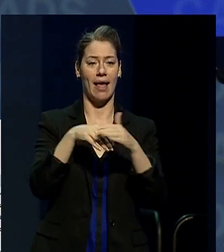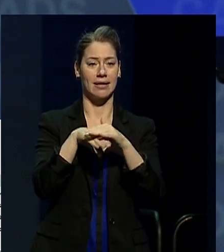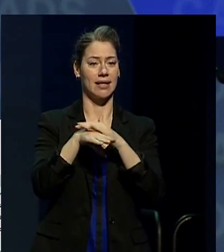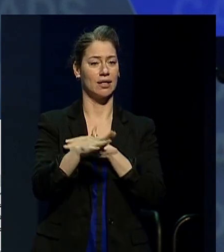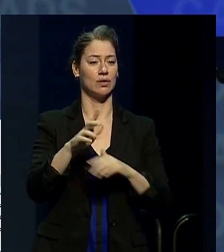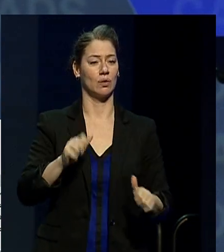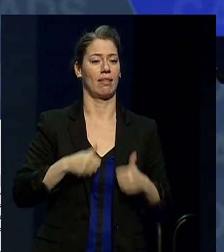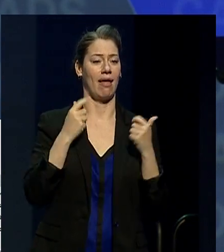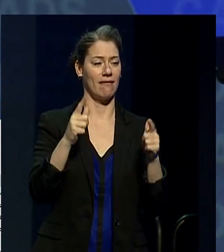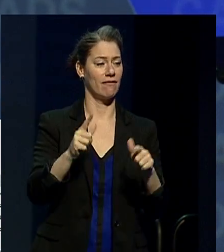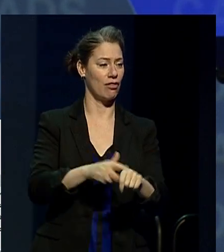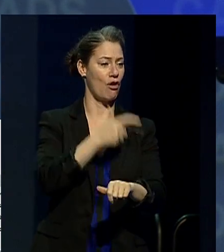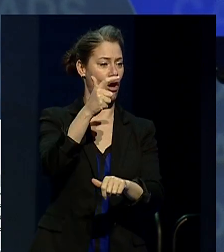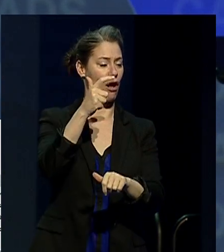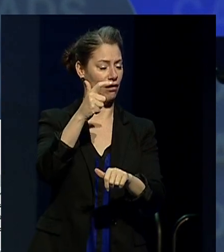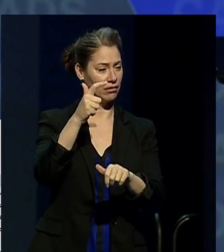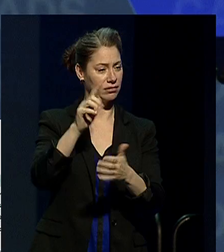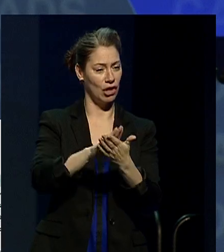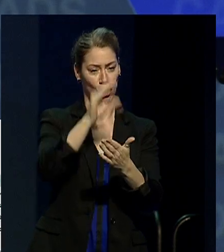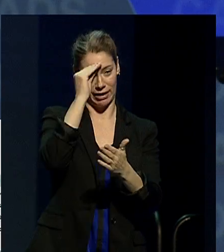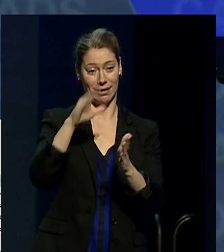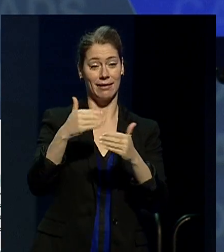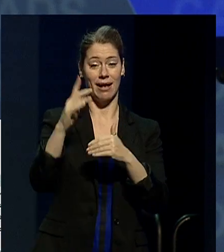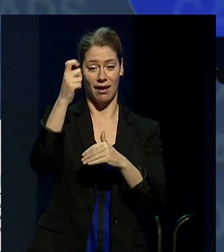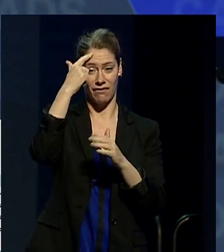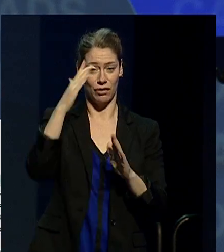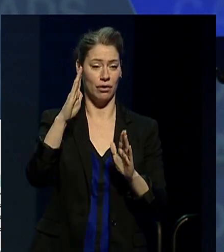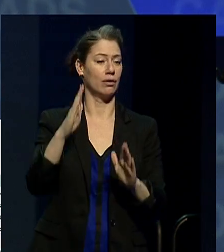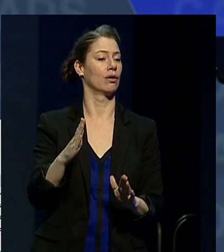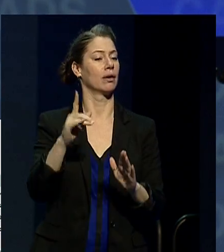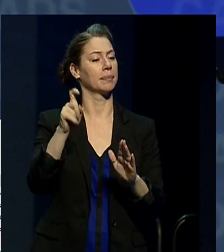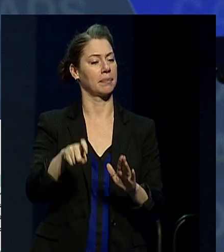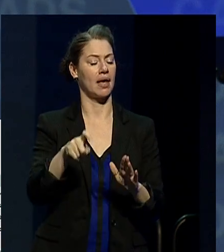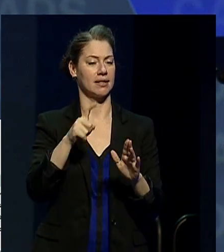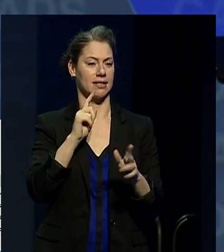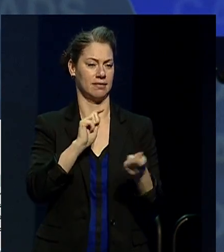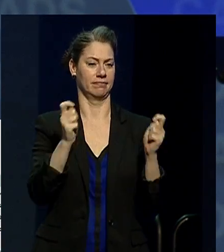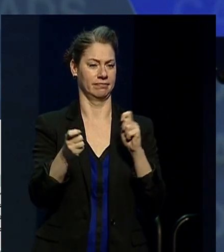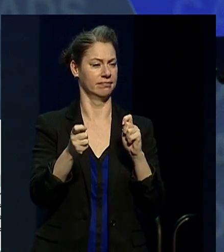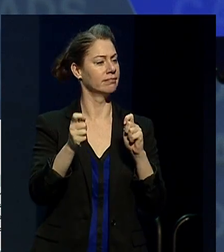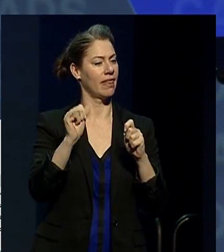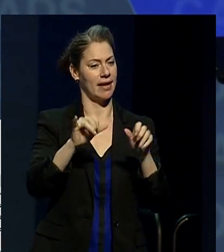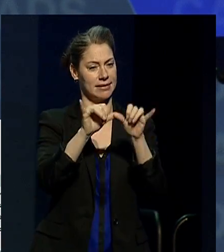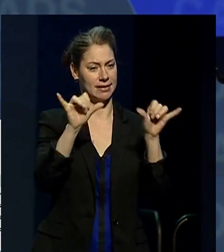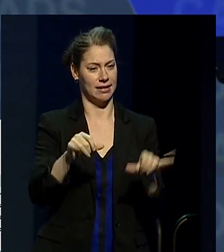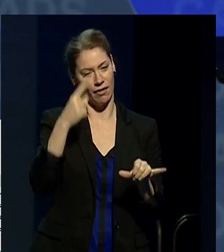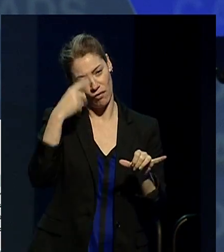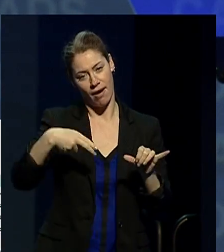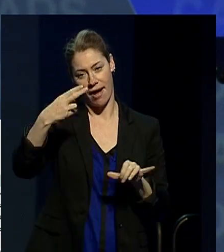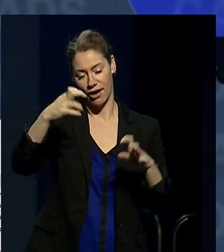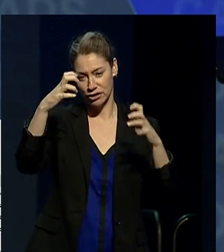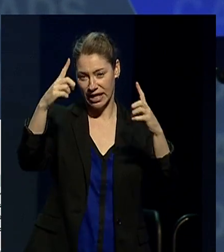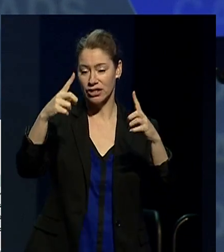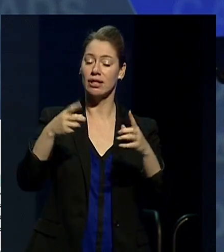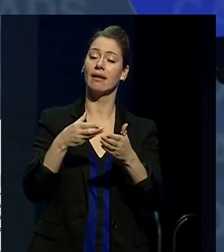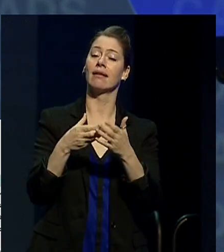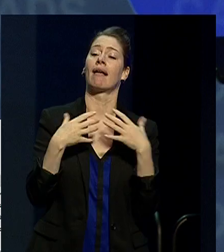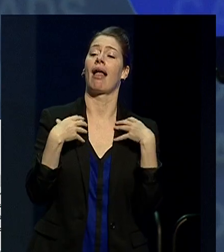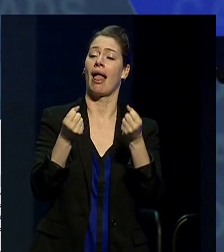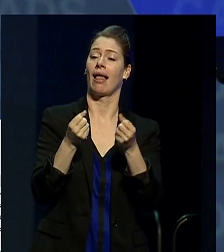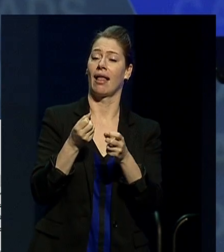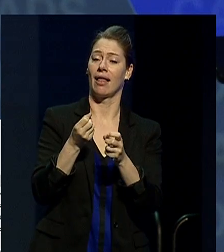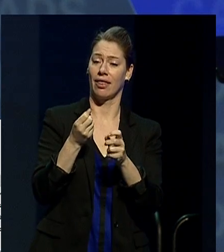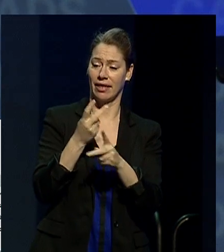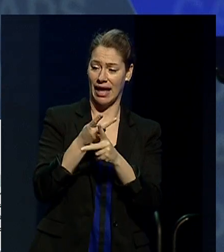next governor must dramatically expand the system of higher education. Healthcare is a right, not a privilege.